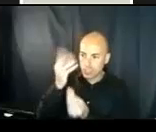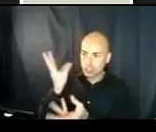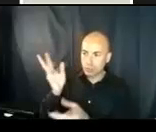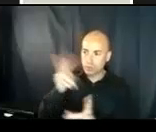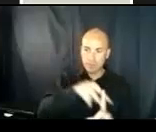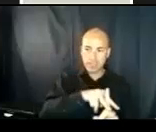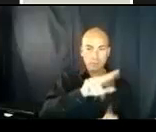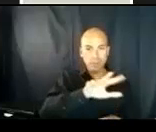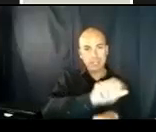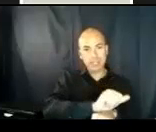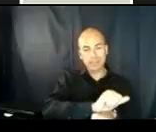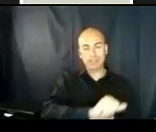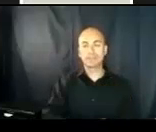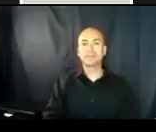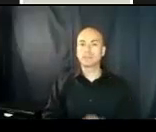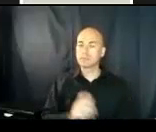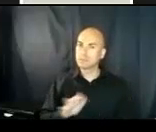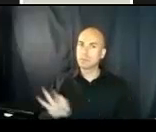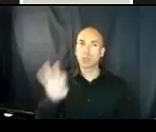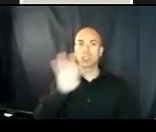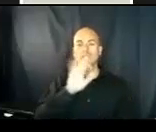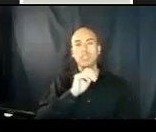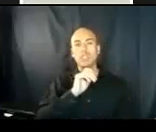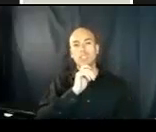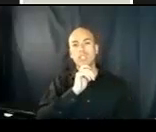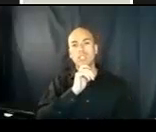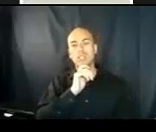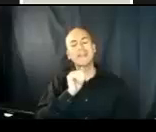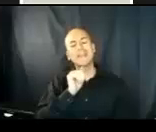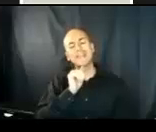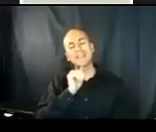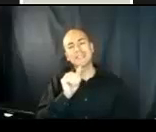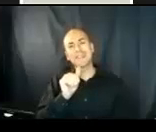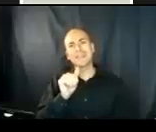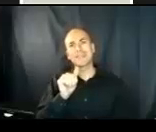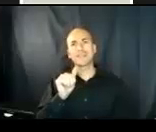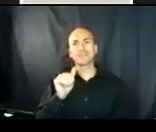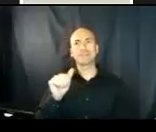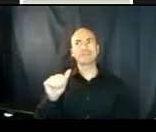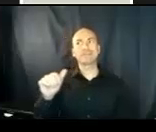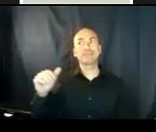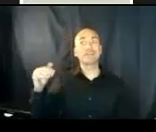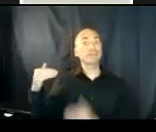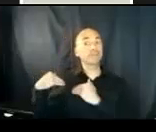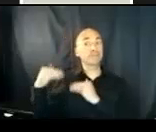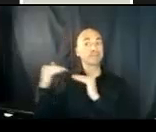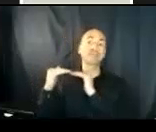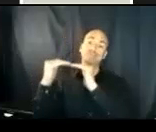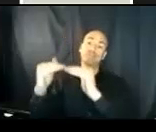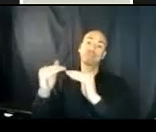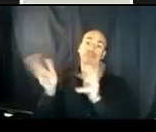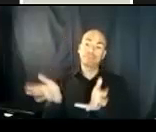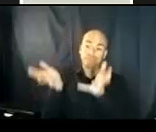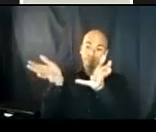a this is not necessarily a puzzle that you're not giving them